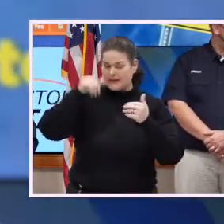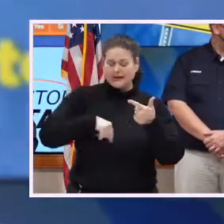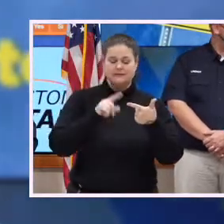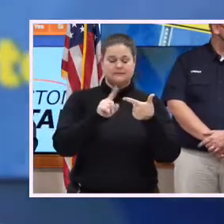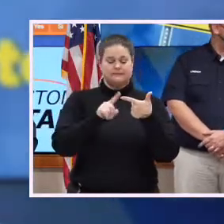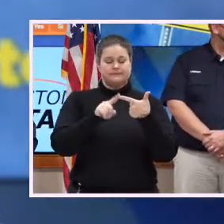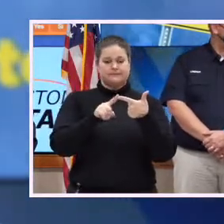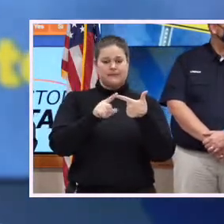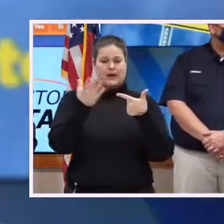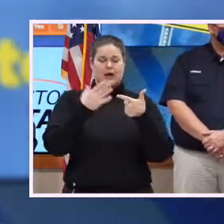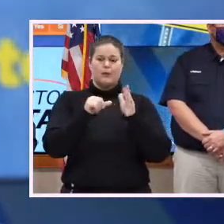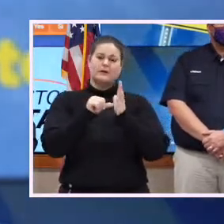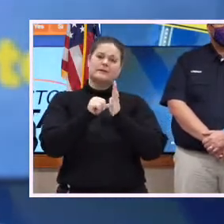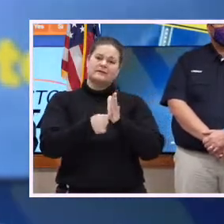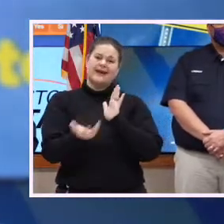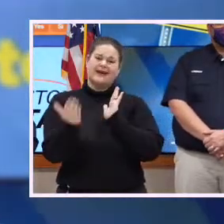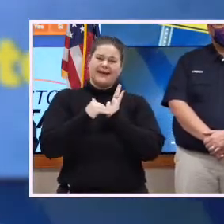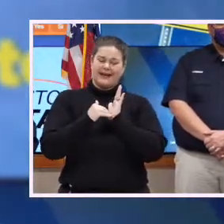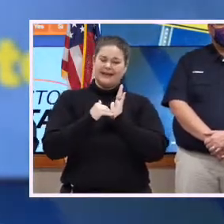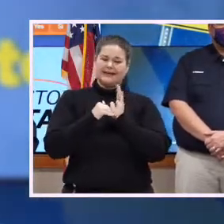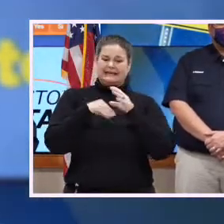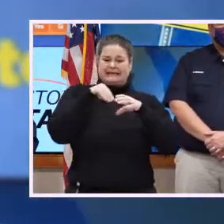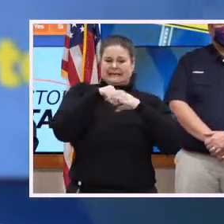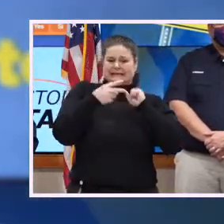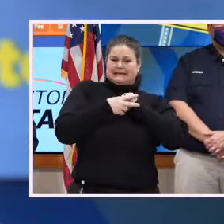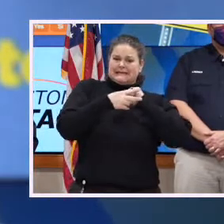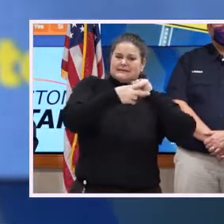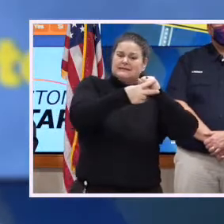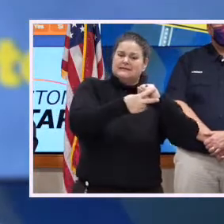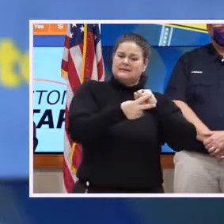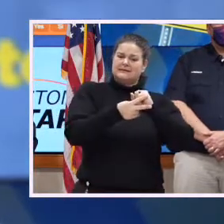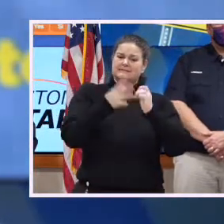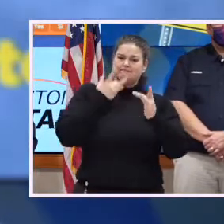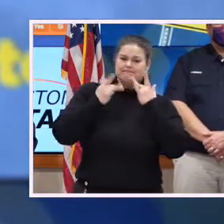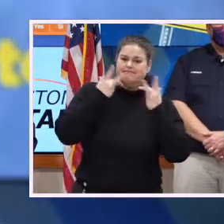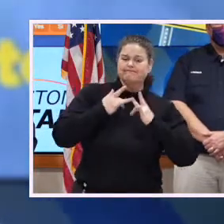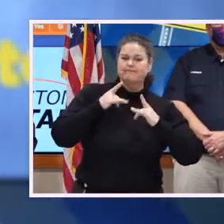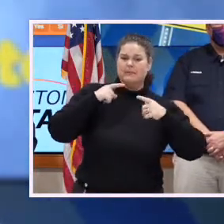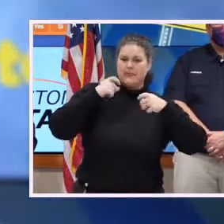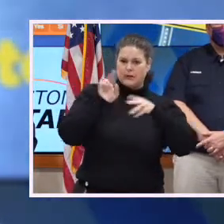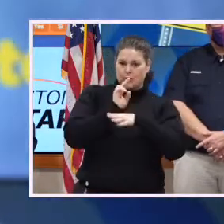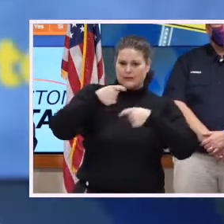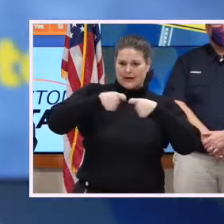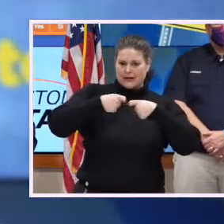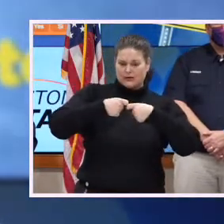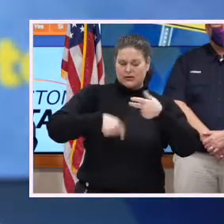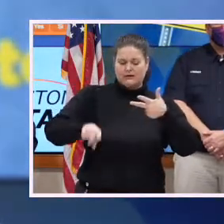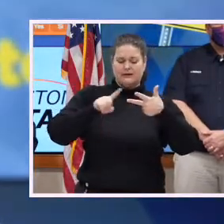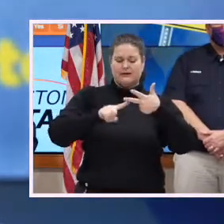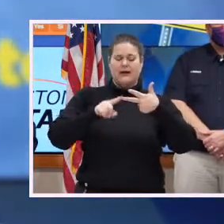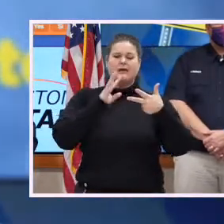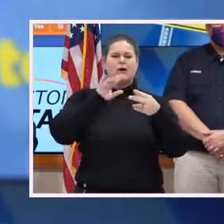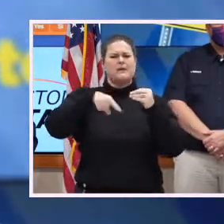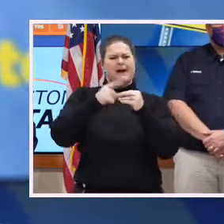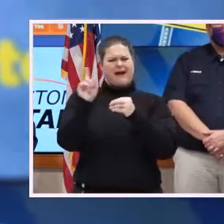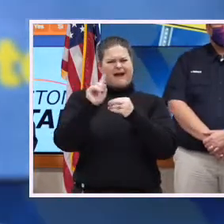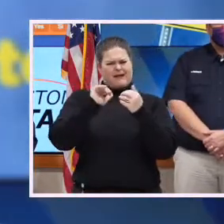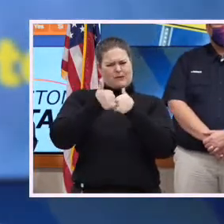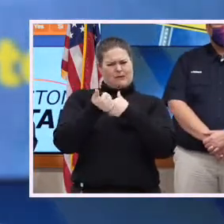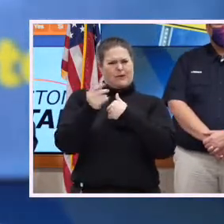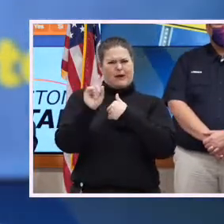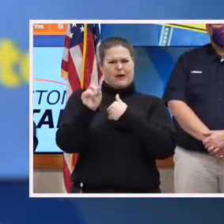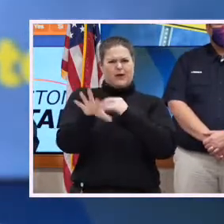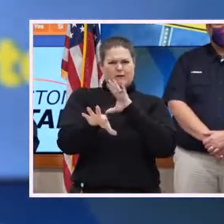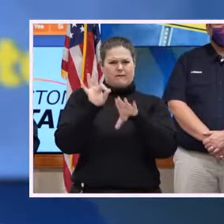two, I want to stress again conservation. And then number three, I'll talk to you about where you can get more frequent updates on information